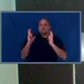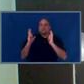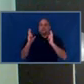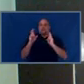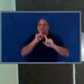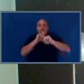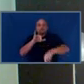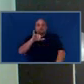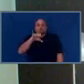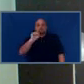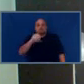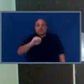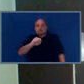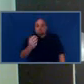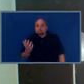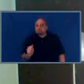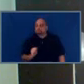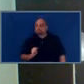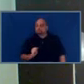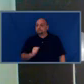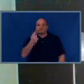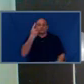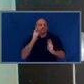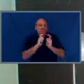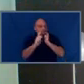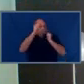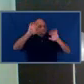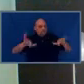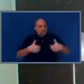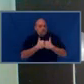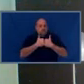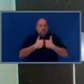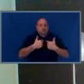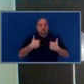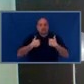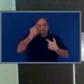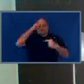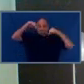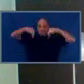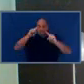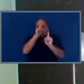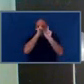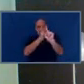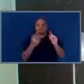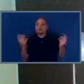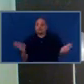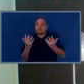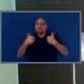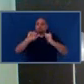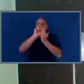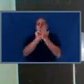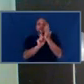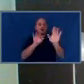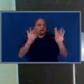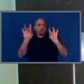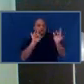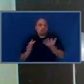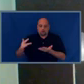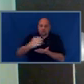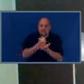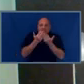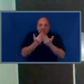yes. One of the major challenges we had for this mission was trying to design a sample collection device